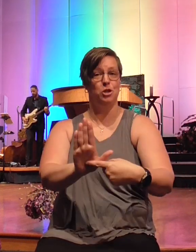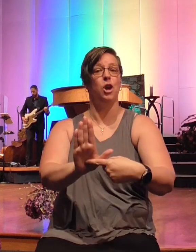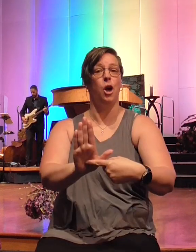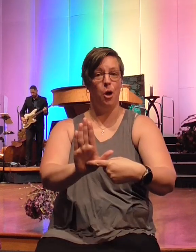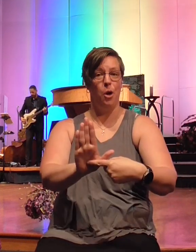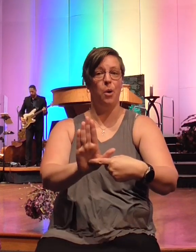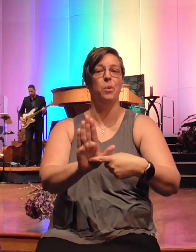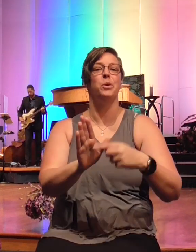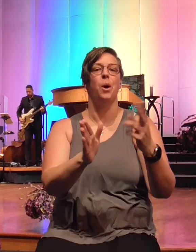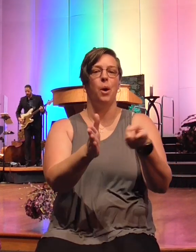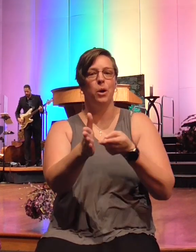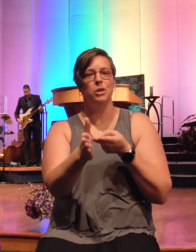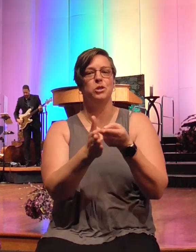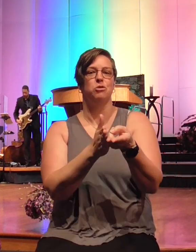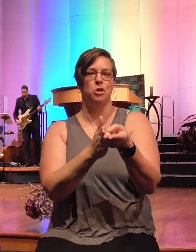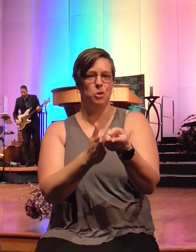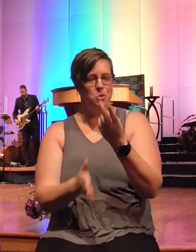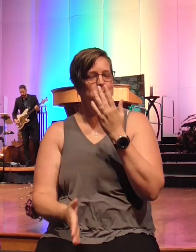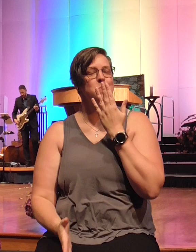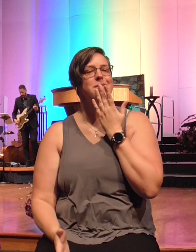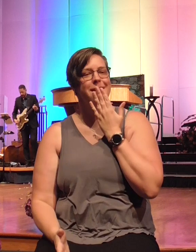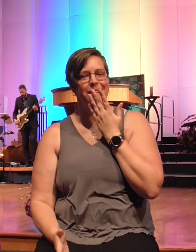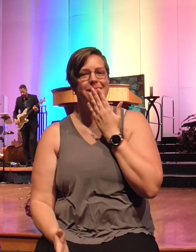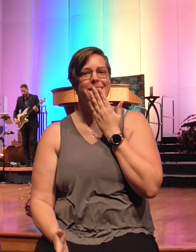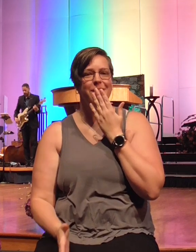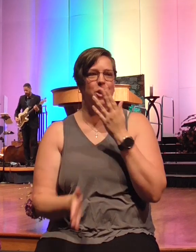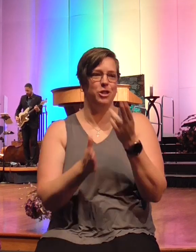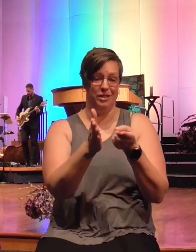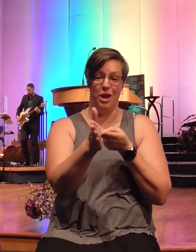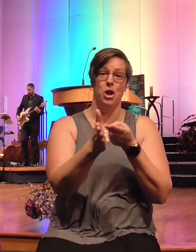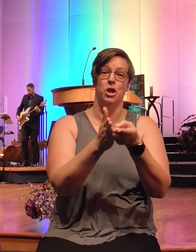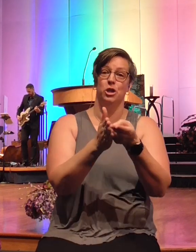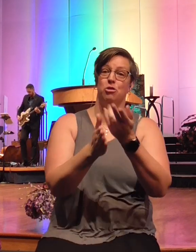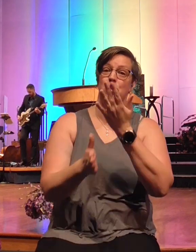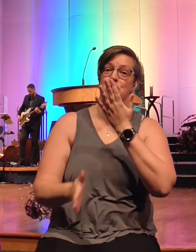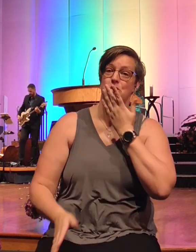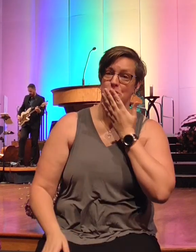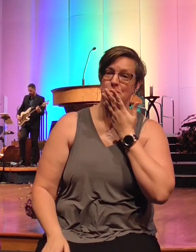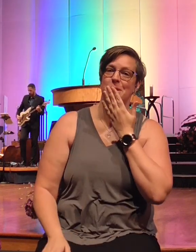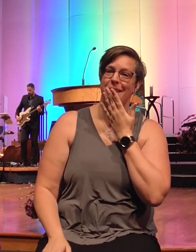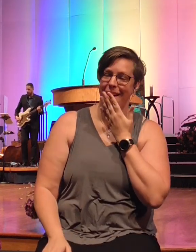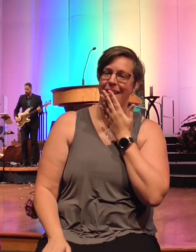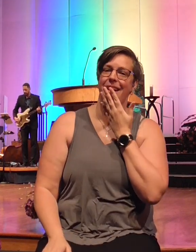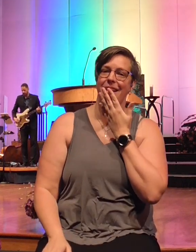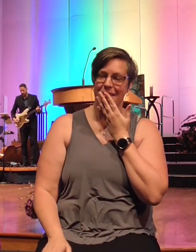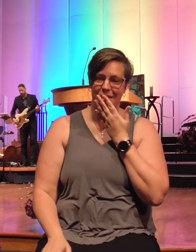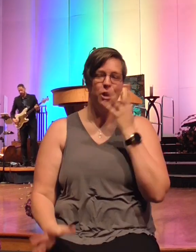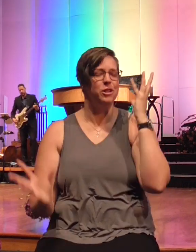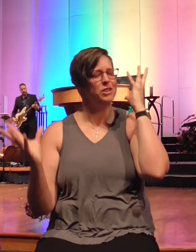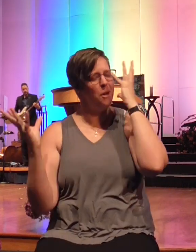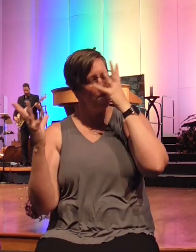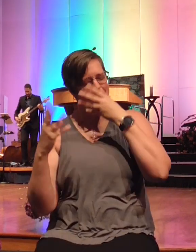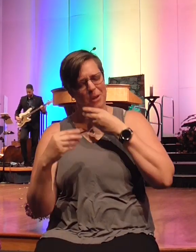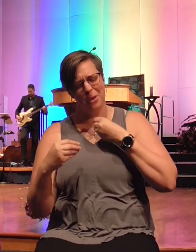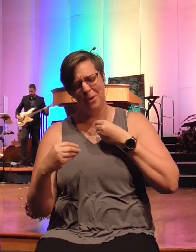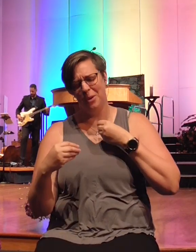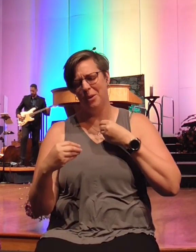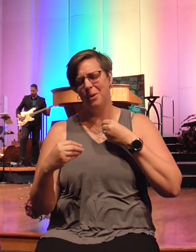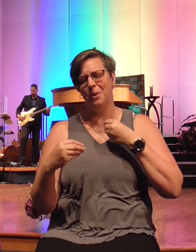them show your true colors, your true colors